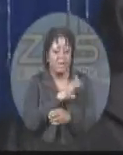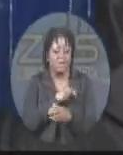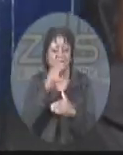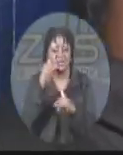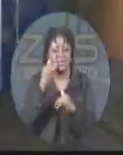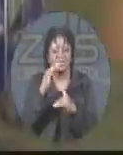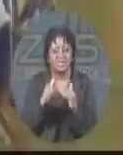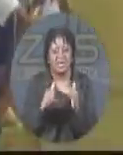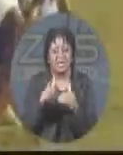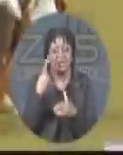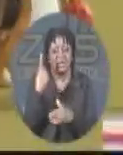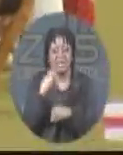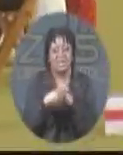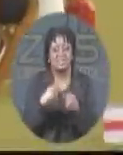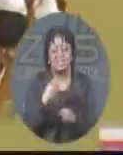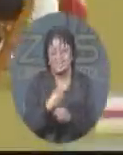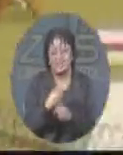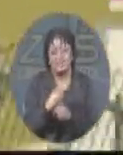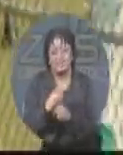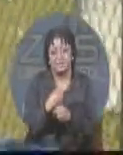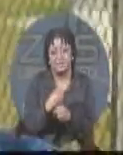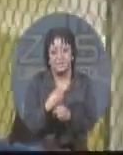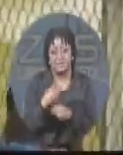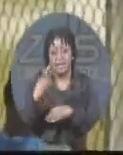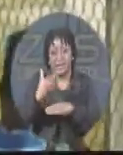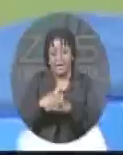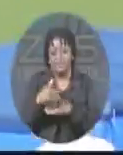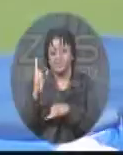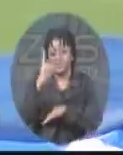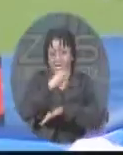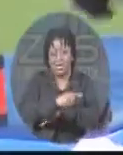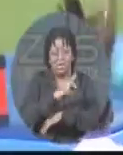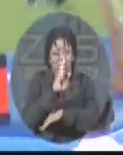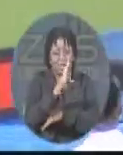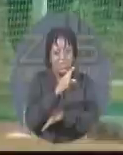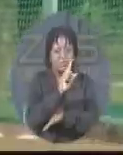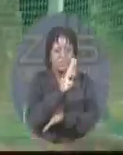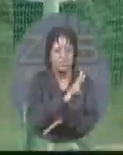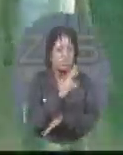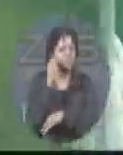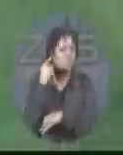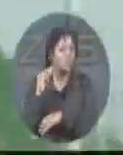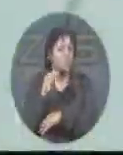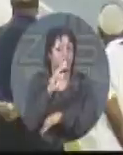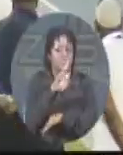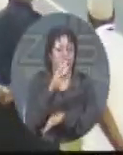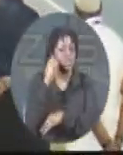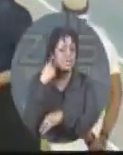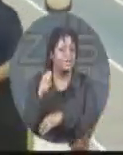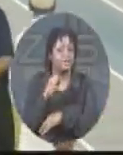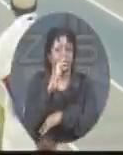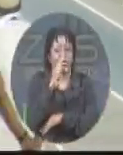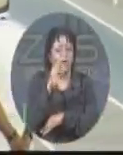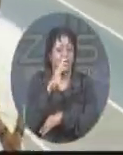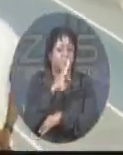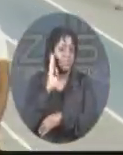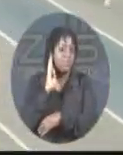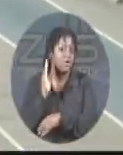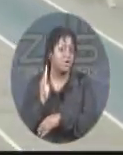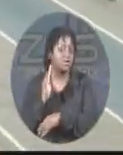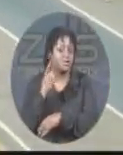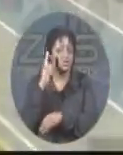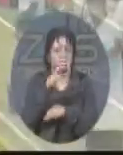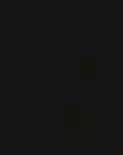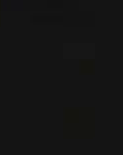line to make sure I bring a medal home for my country. So after day one, it was 2 golds, 3 silvers, 1 bronze for a total of 6 medals for the